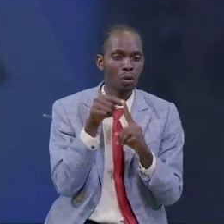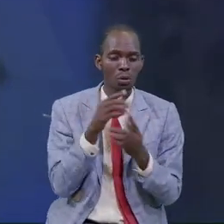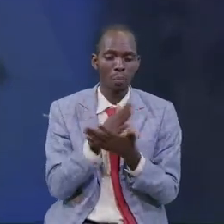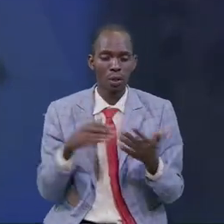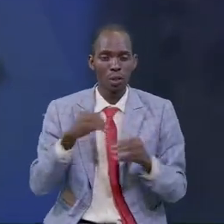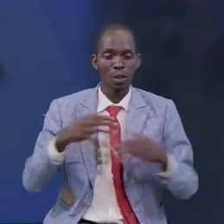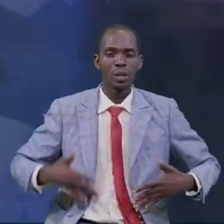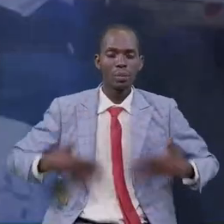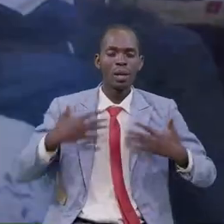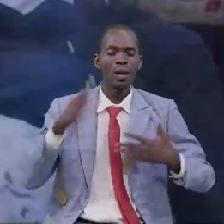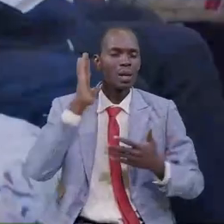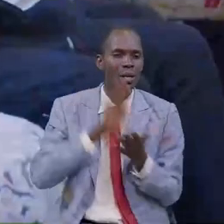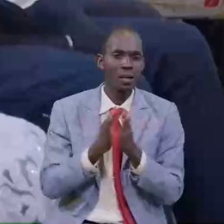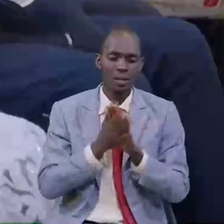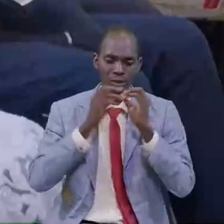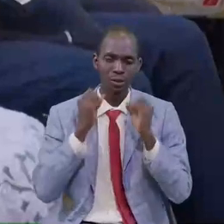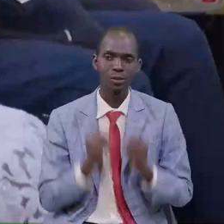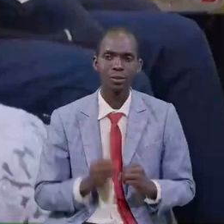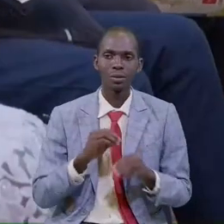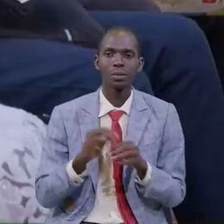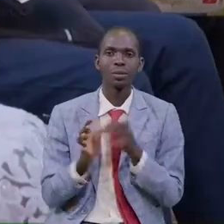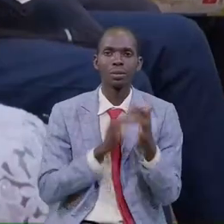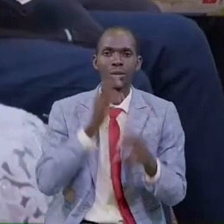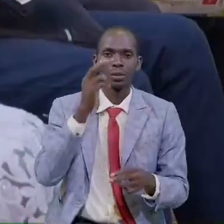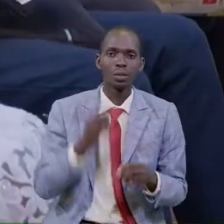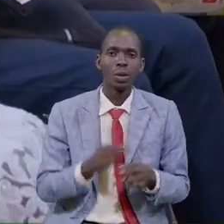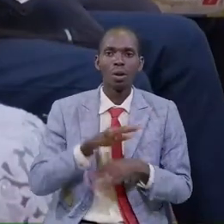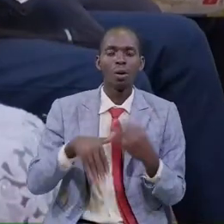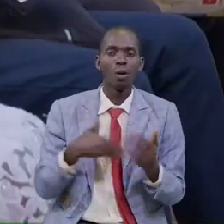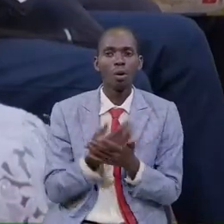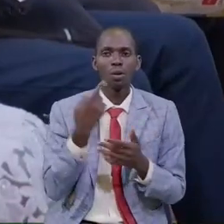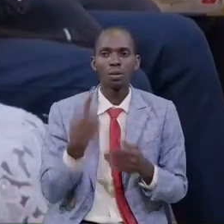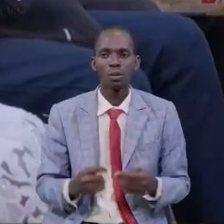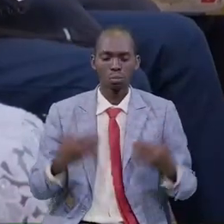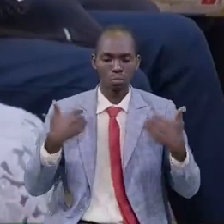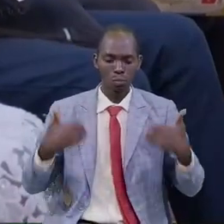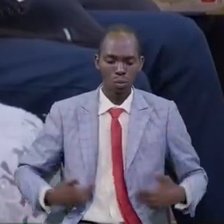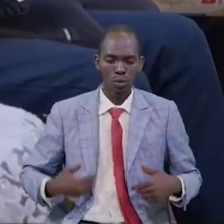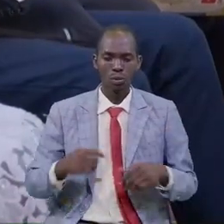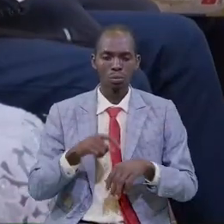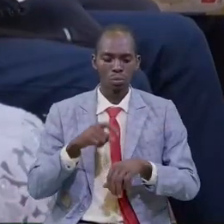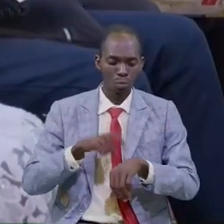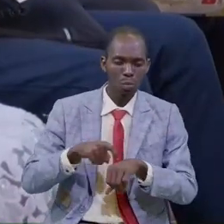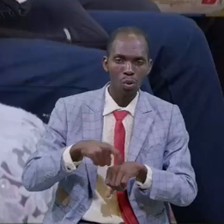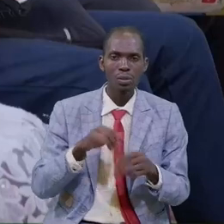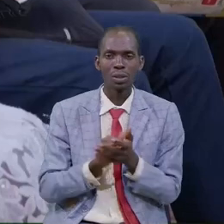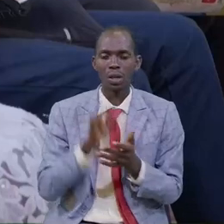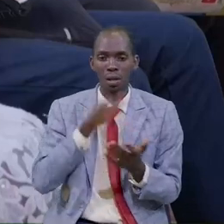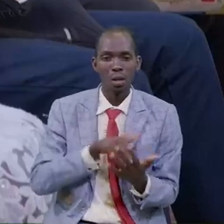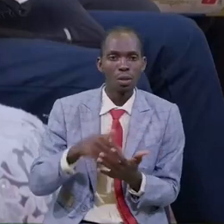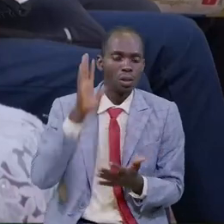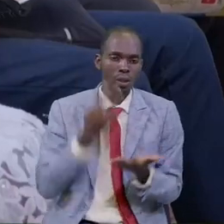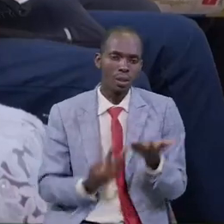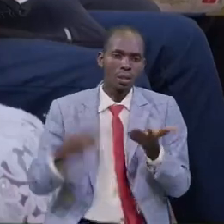Toute partie faible de votre all the corps joints that are weak and feeble, you rise up in the strength of the